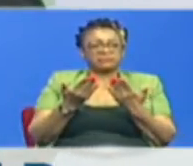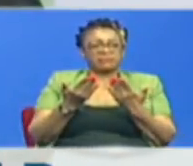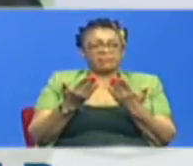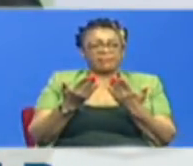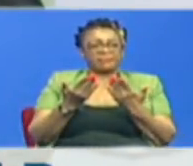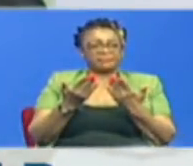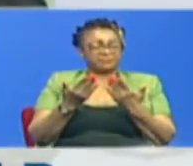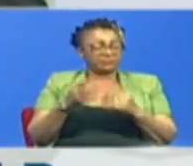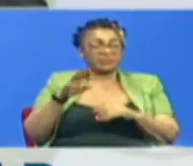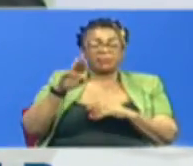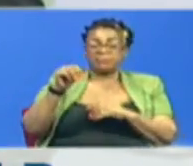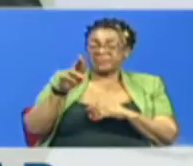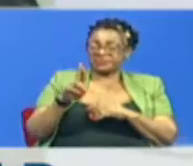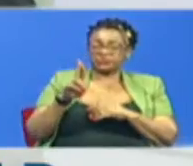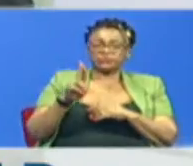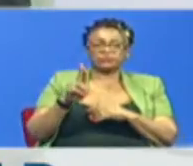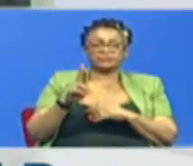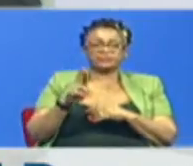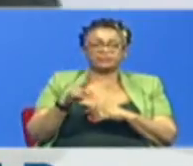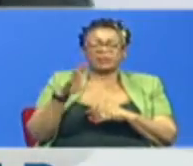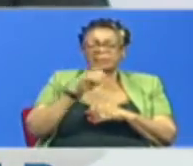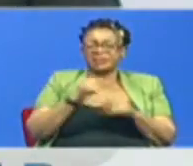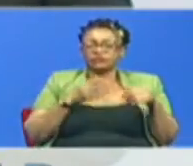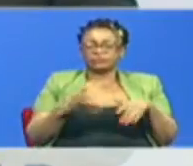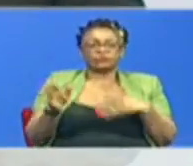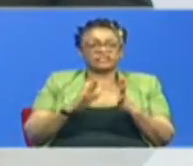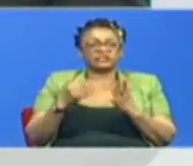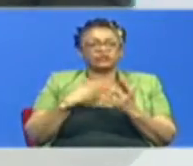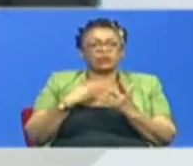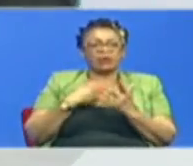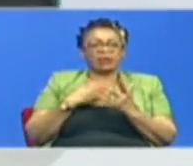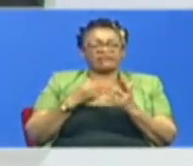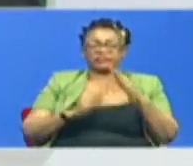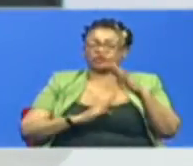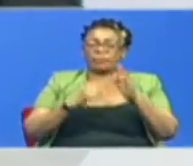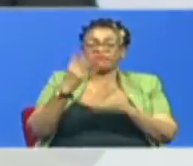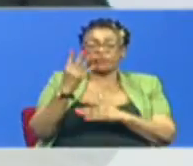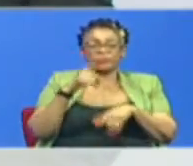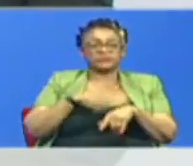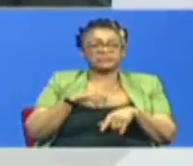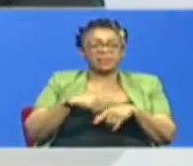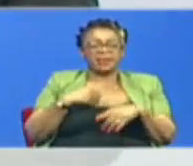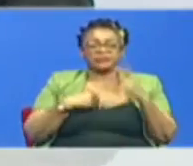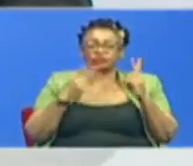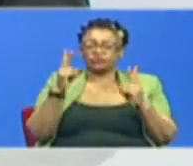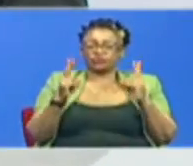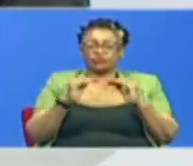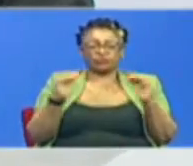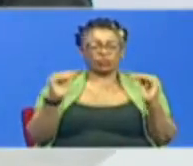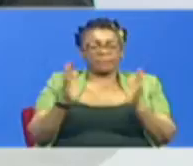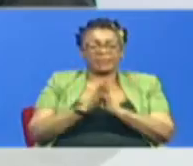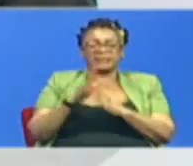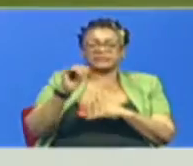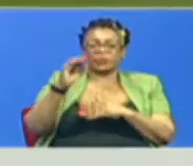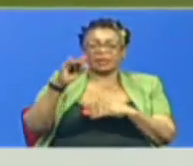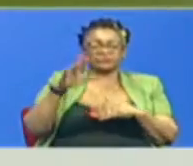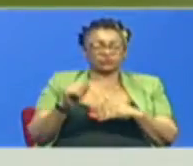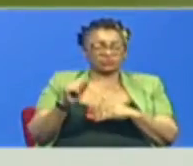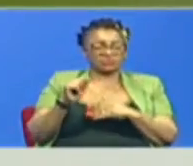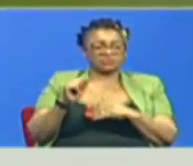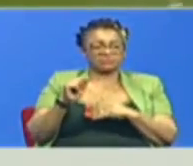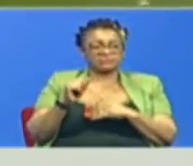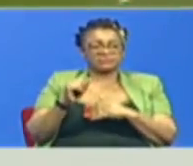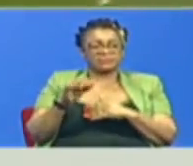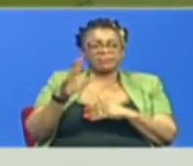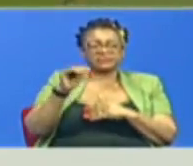Manchester United missed a chance to climb into the English Premier League's top four after they were held to a 2-2 draw by Southampton at Old Trafford. Stuart Armstrong